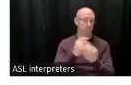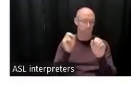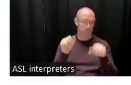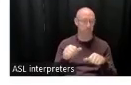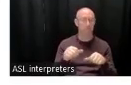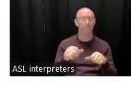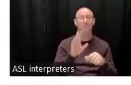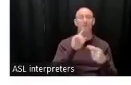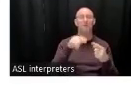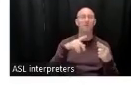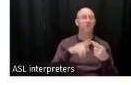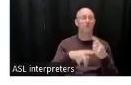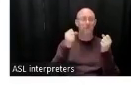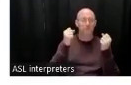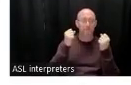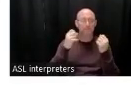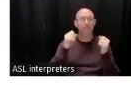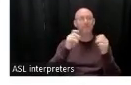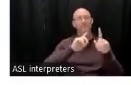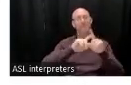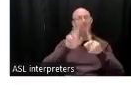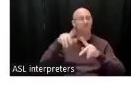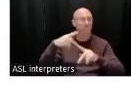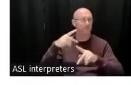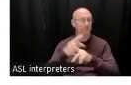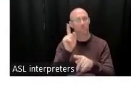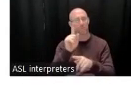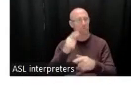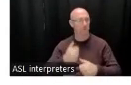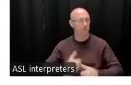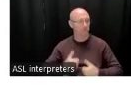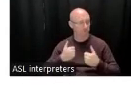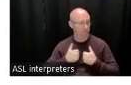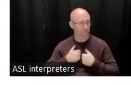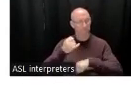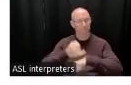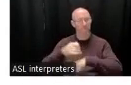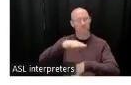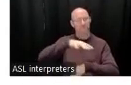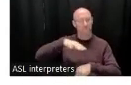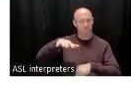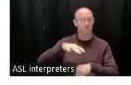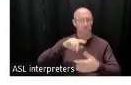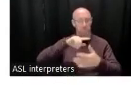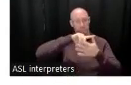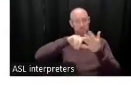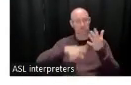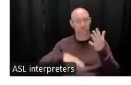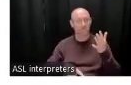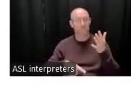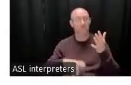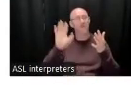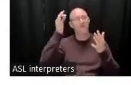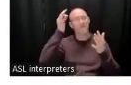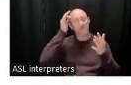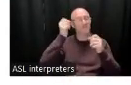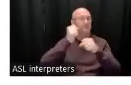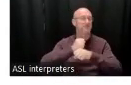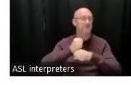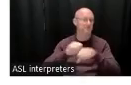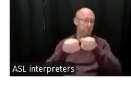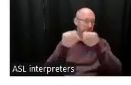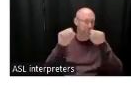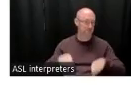talk about all kinds of different aspects of where you're located. And these here are all part of the federal statistical system. So